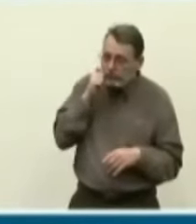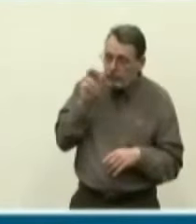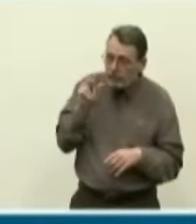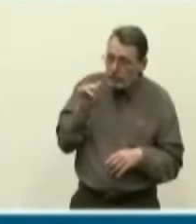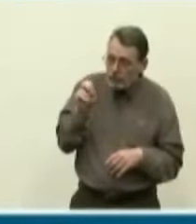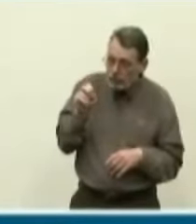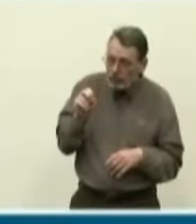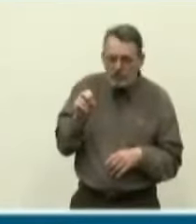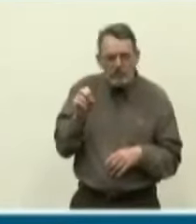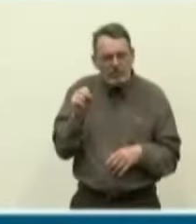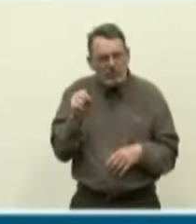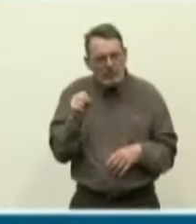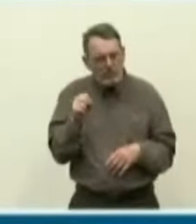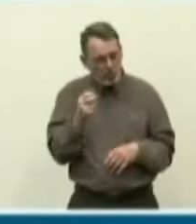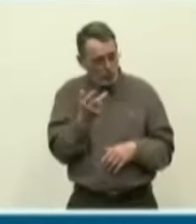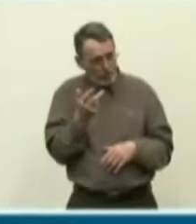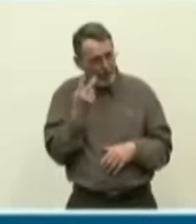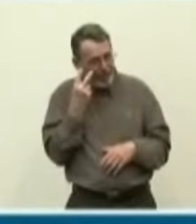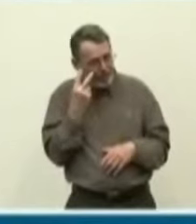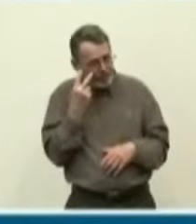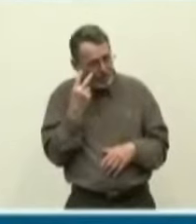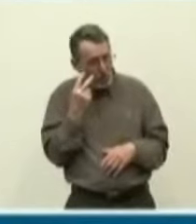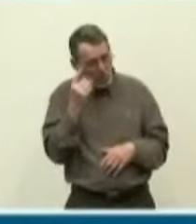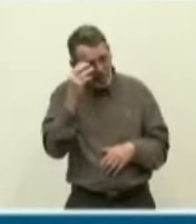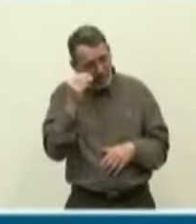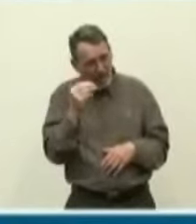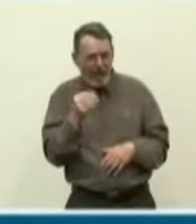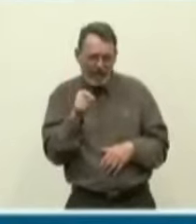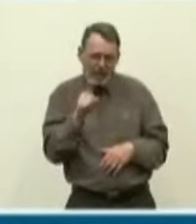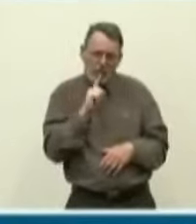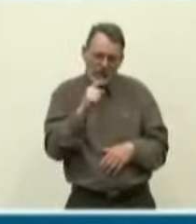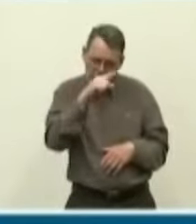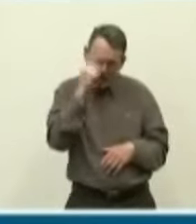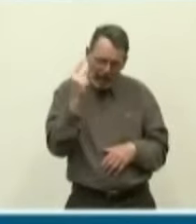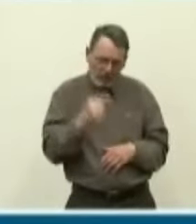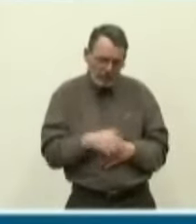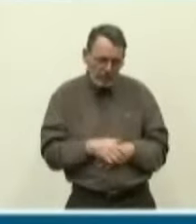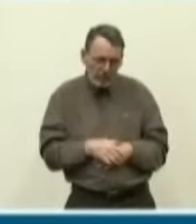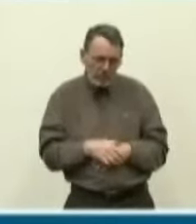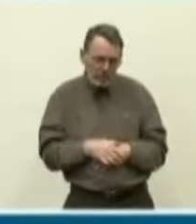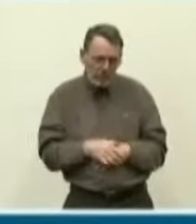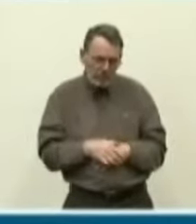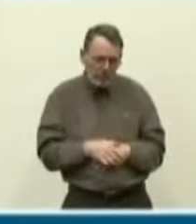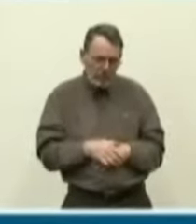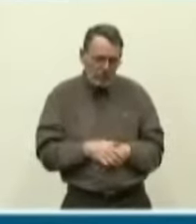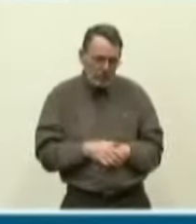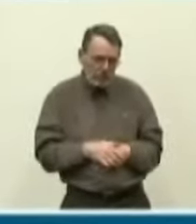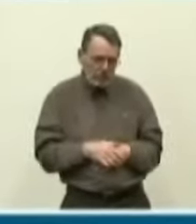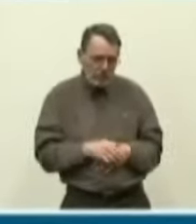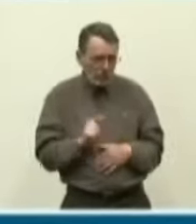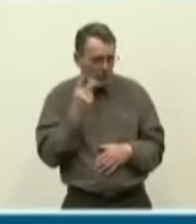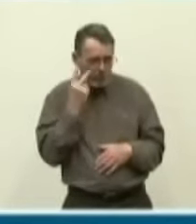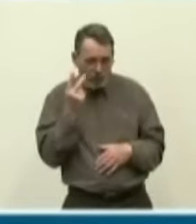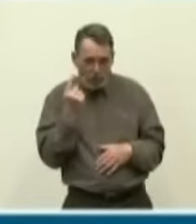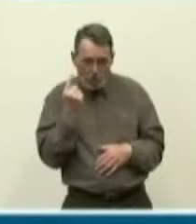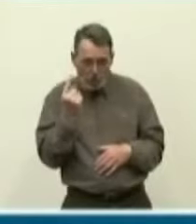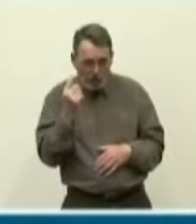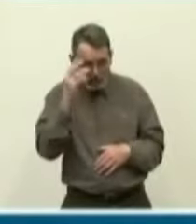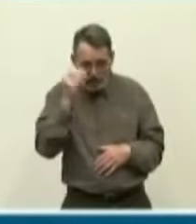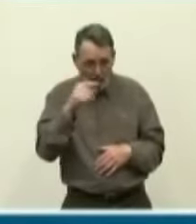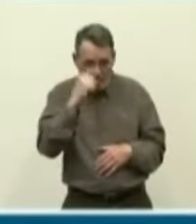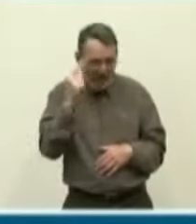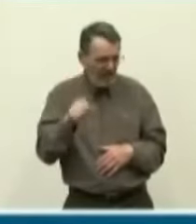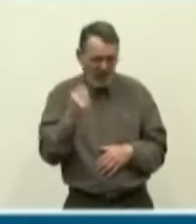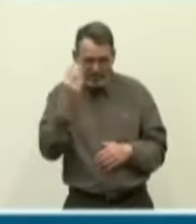Yeah, the dude that I saw, the dude that got out of the car, he was black. Okay. You only saw one guy as black, the others you